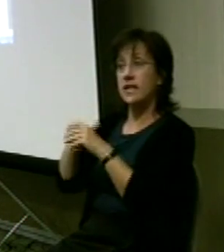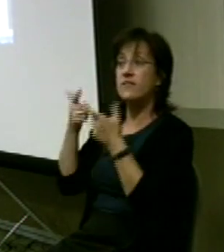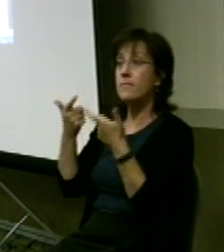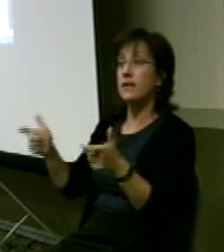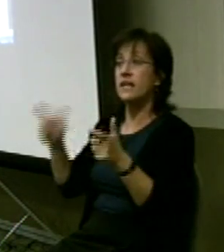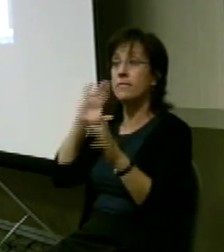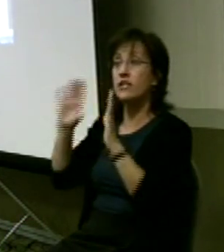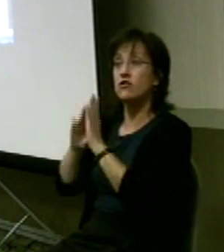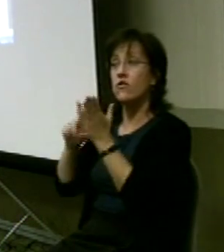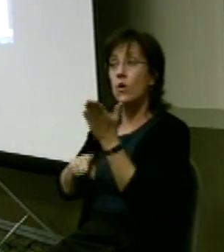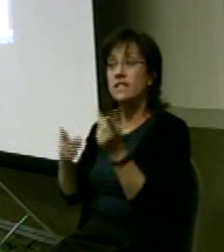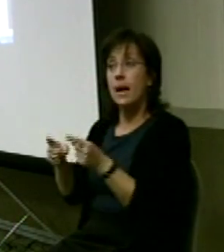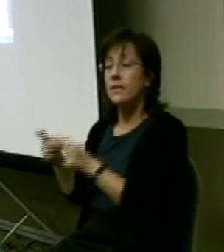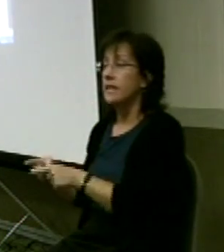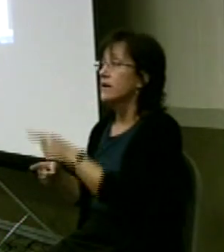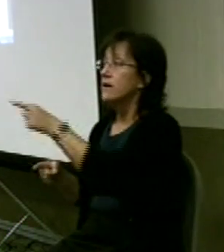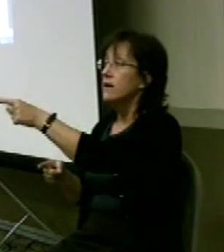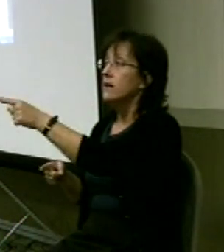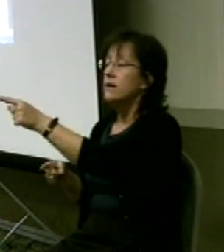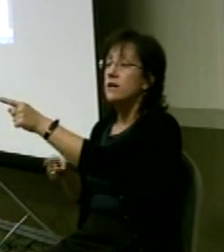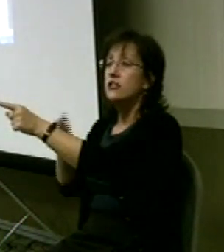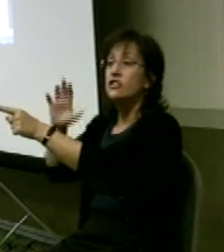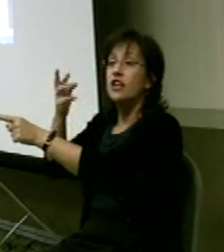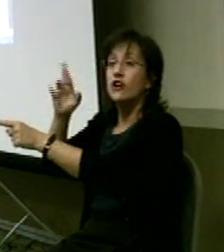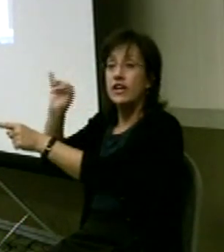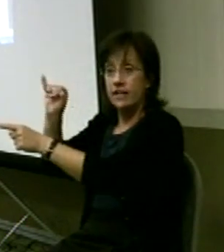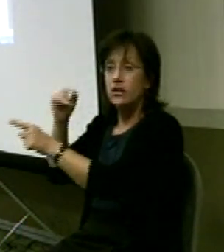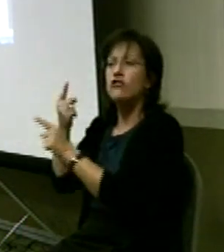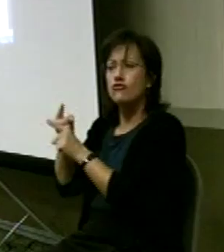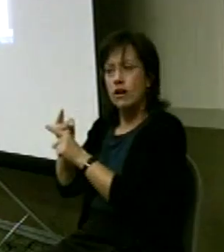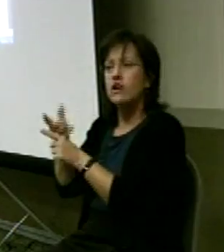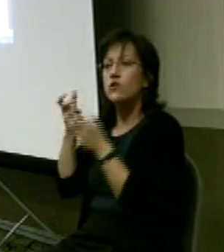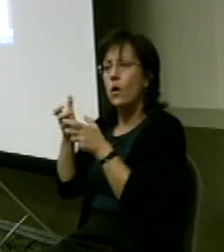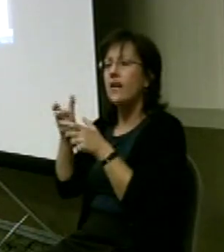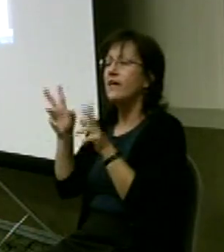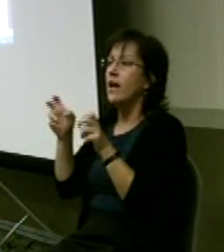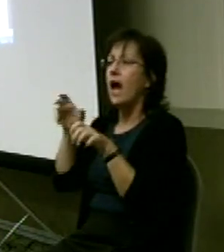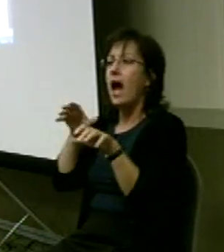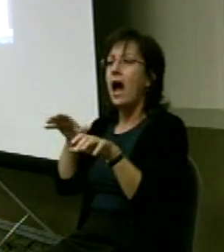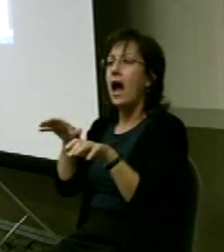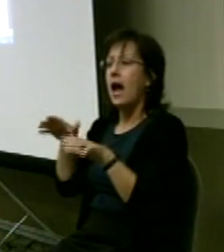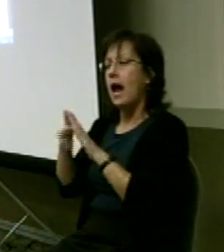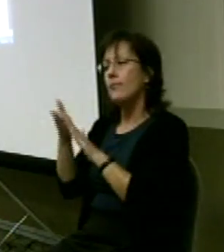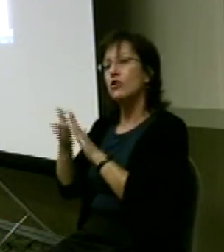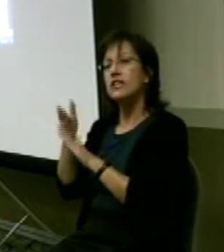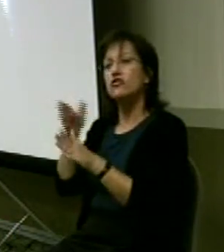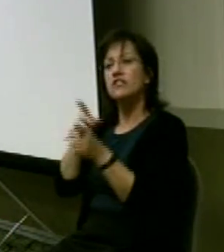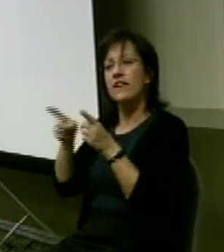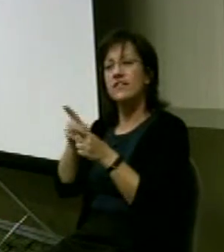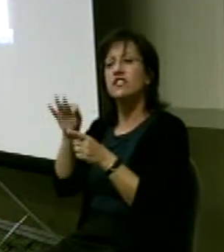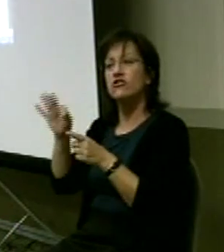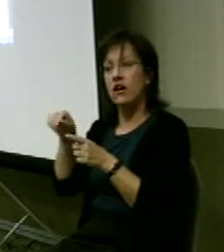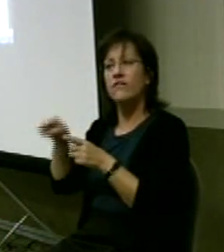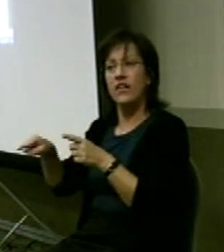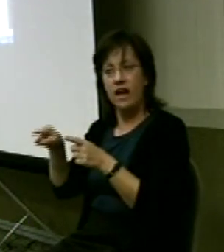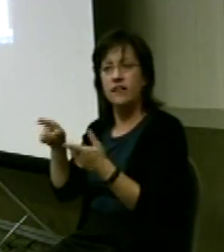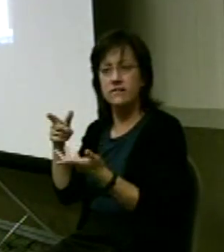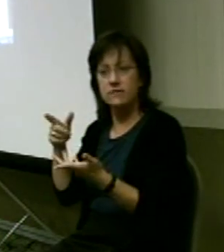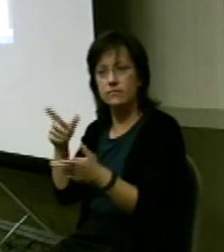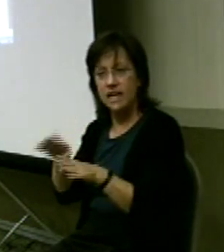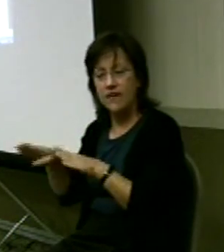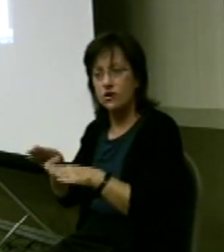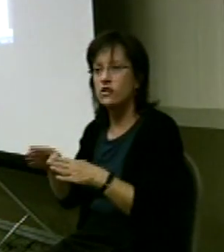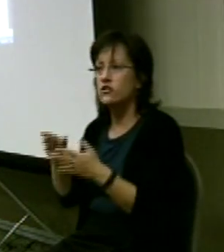in the big picture of what's happening? Sherry? But you're right, you want the operational definition of the behavior, that's why that's on here. So